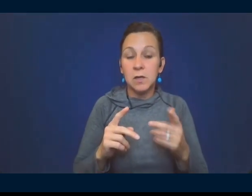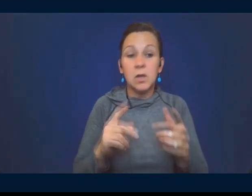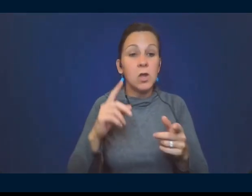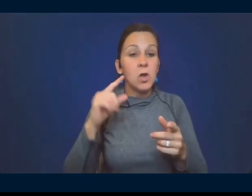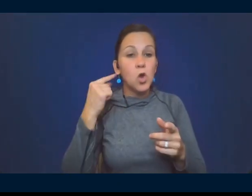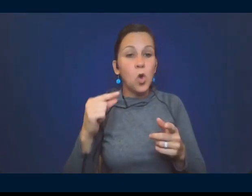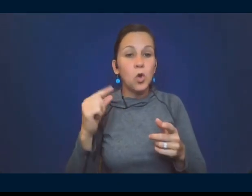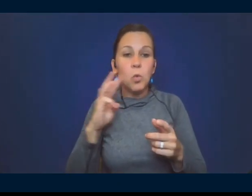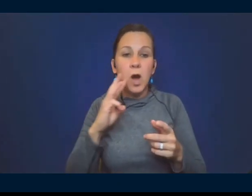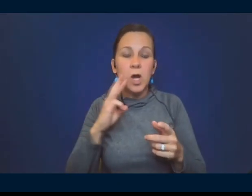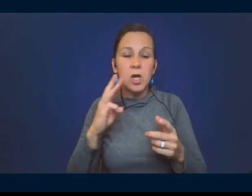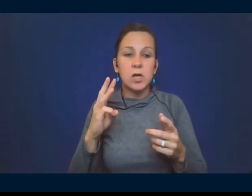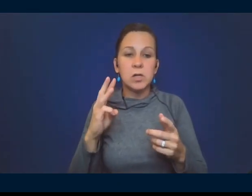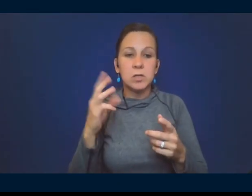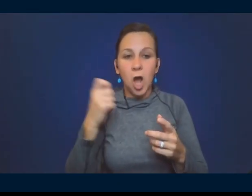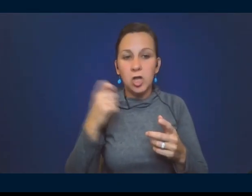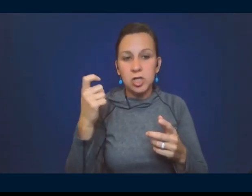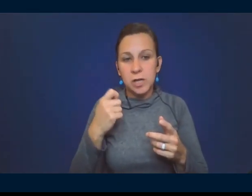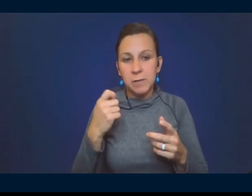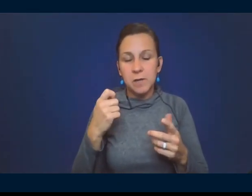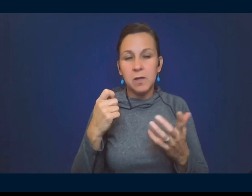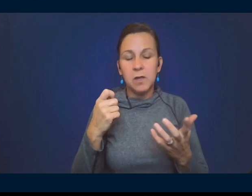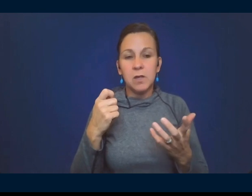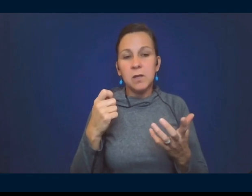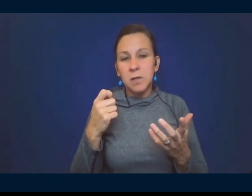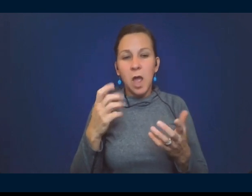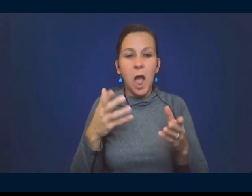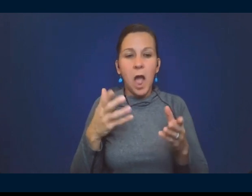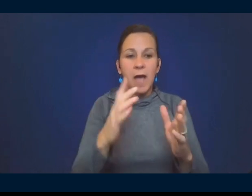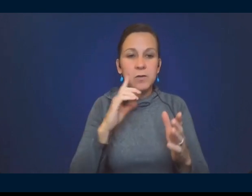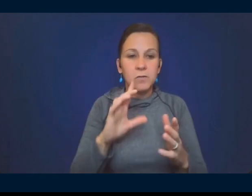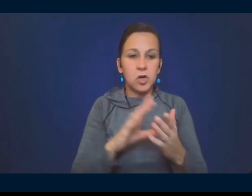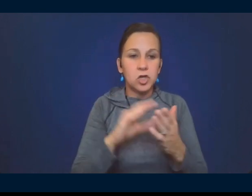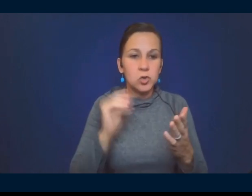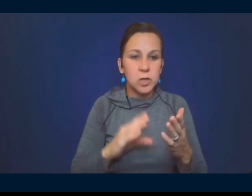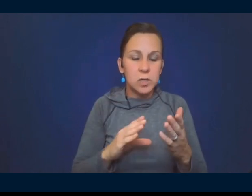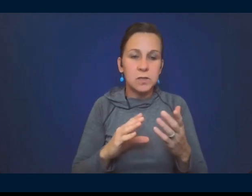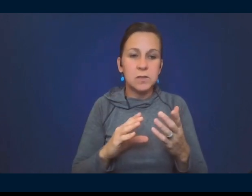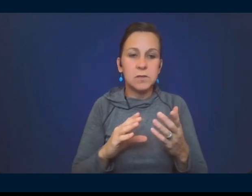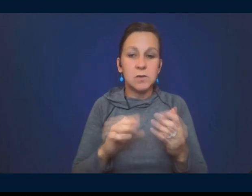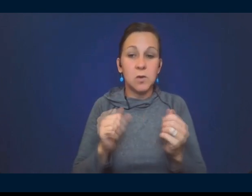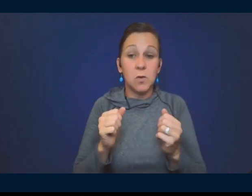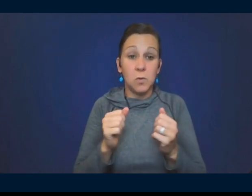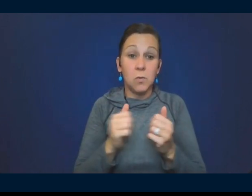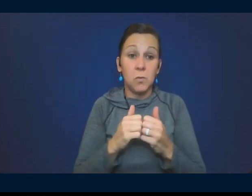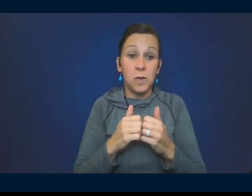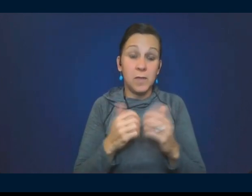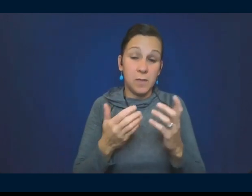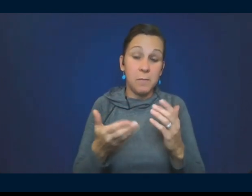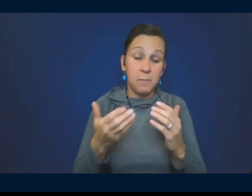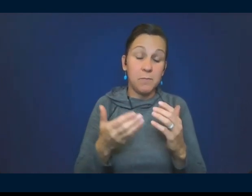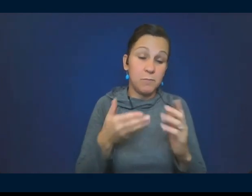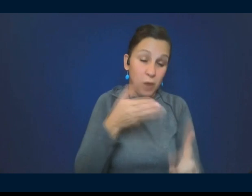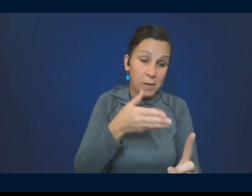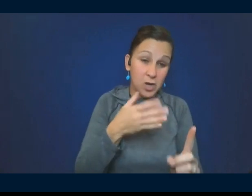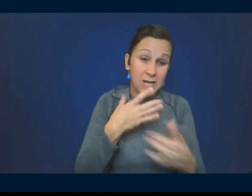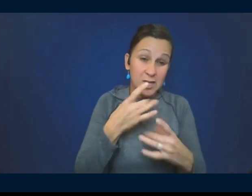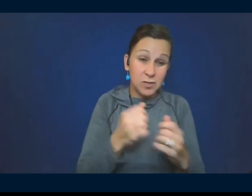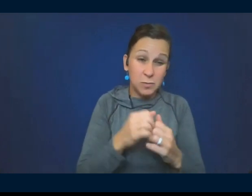Goldwater scholarship allows for students with a primary interest in engineering and